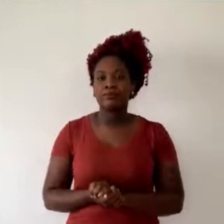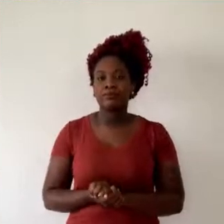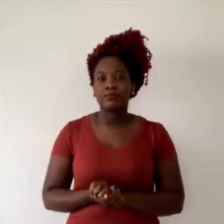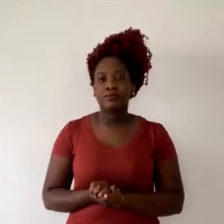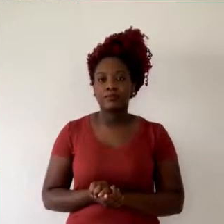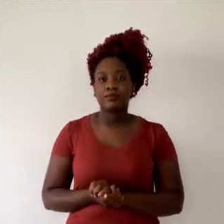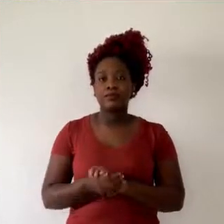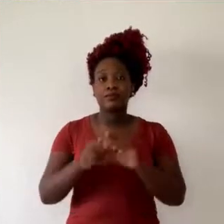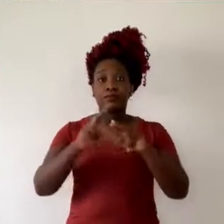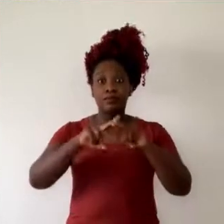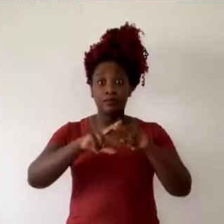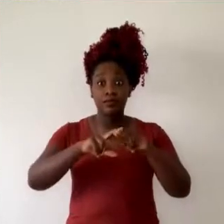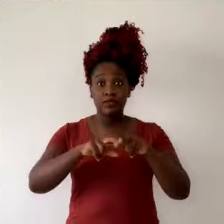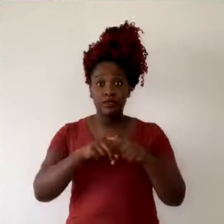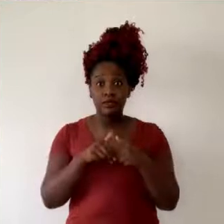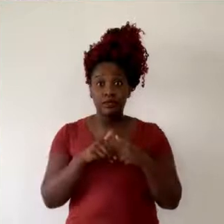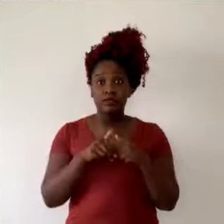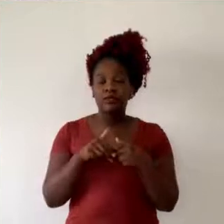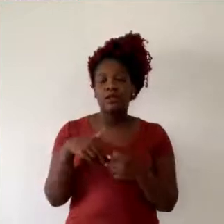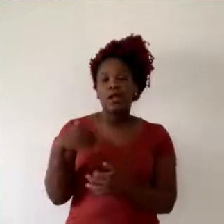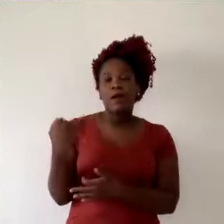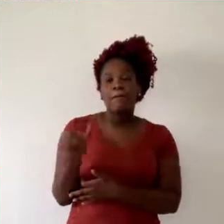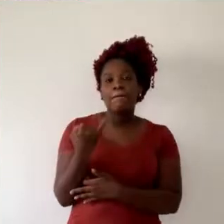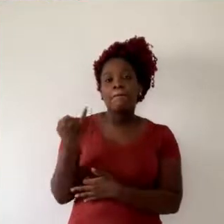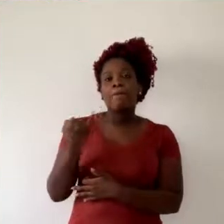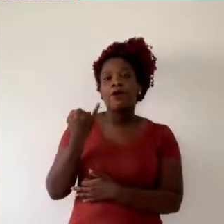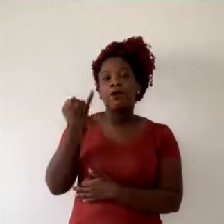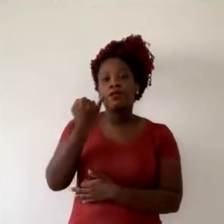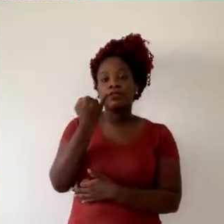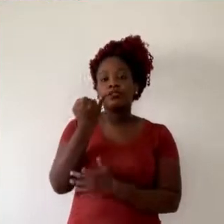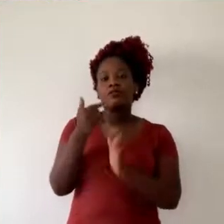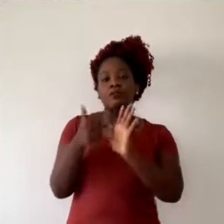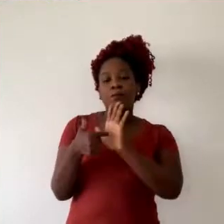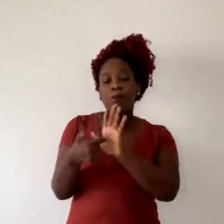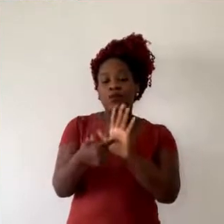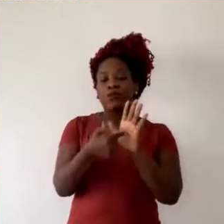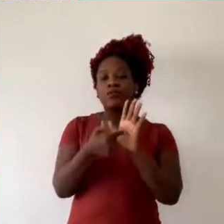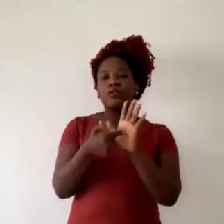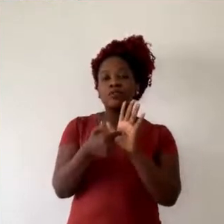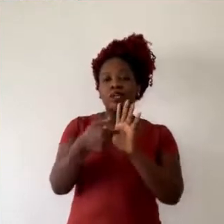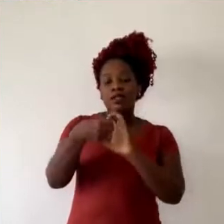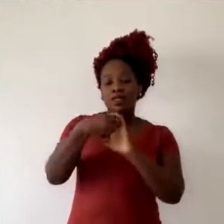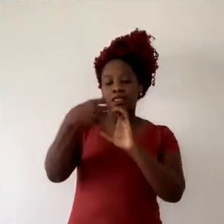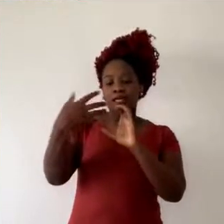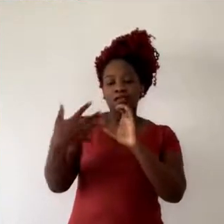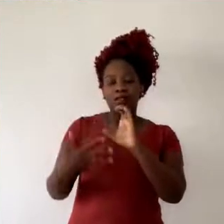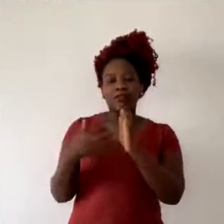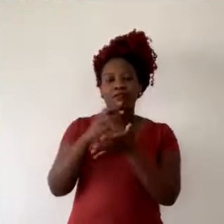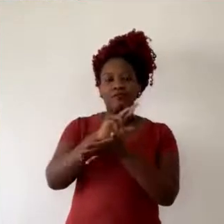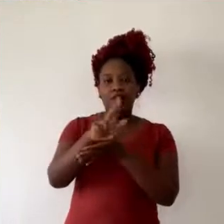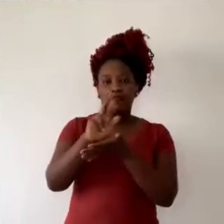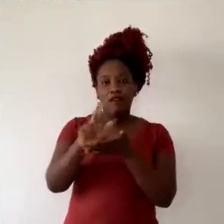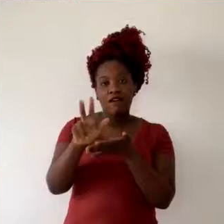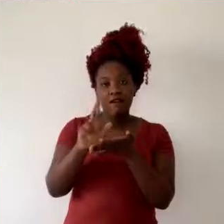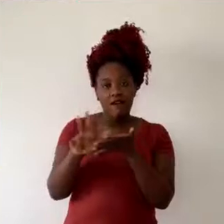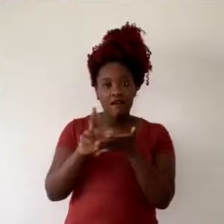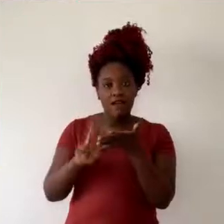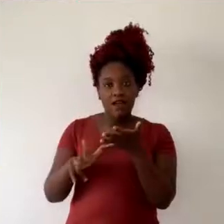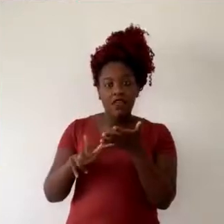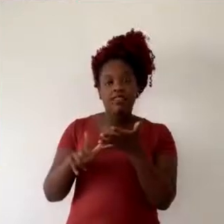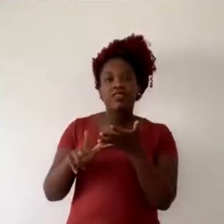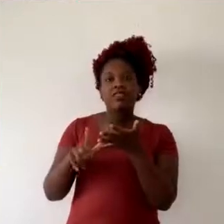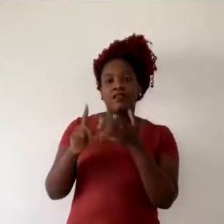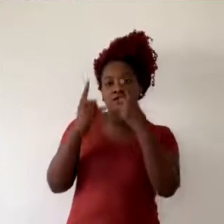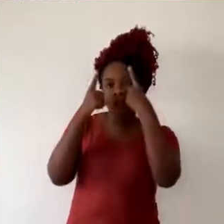And hence, it is important to illustrate these many characteristics of